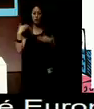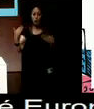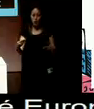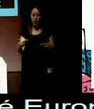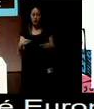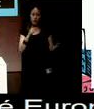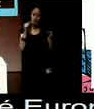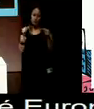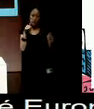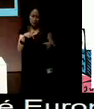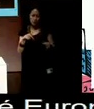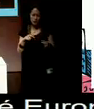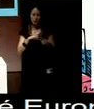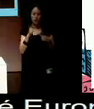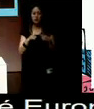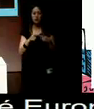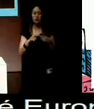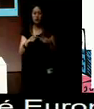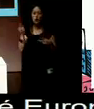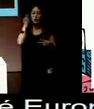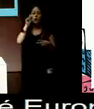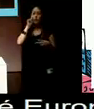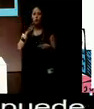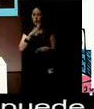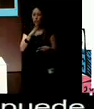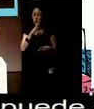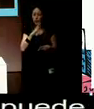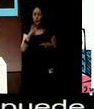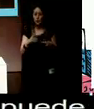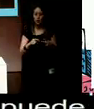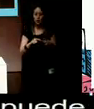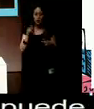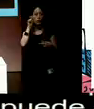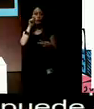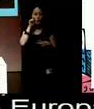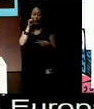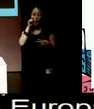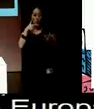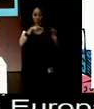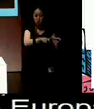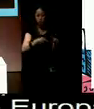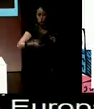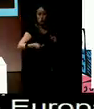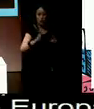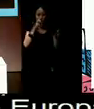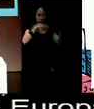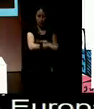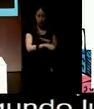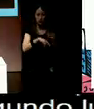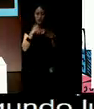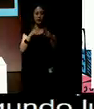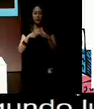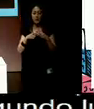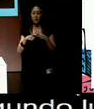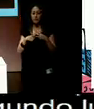secondly, why is tourism such an important sector when it comes to accessibility? And third of all, how can